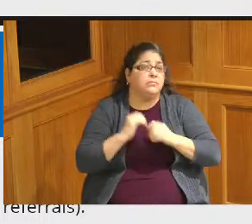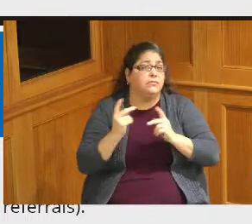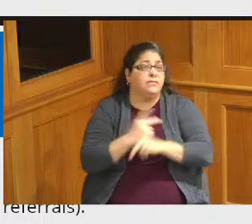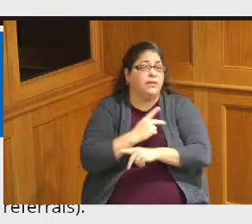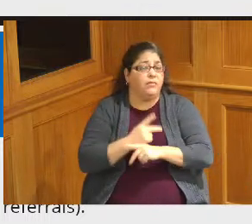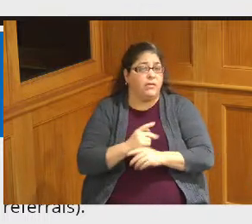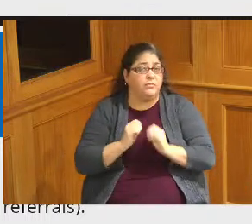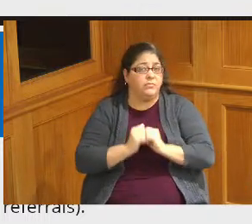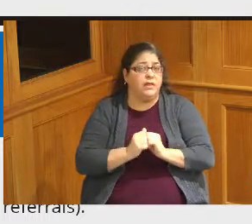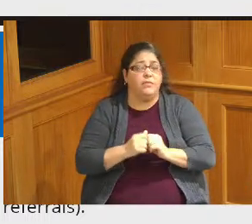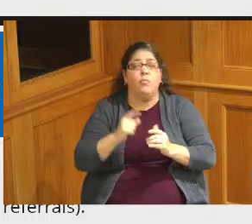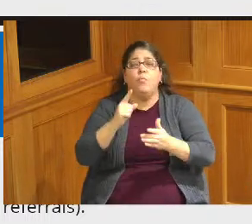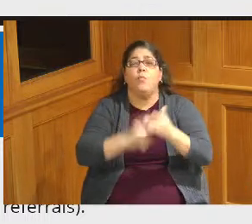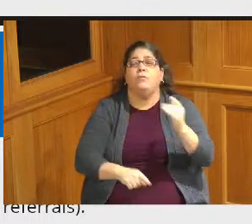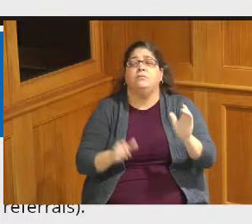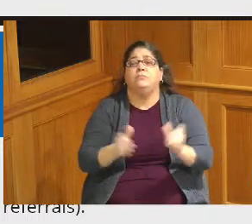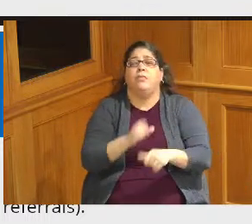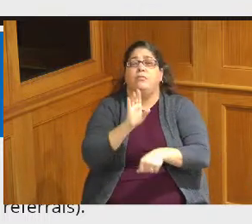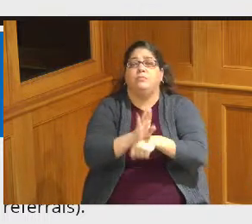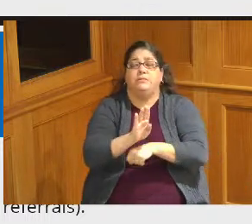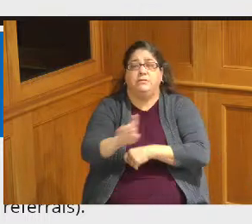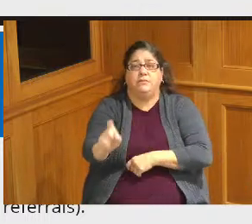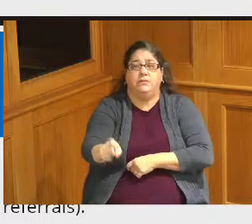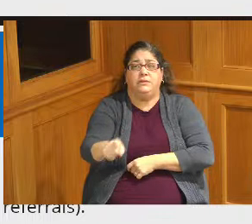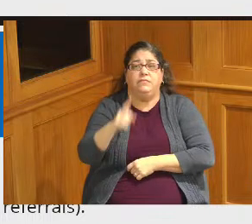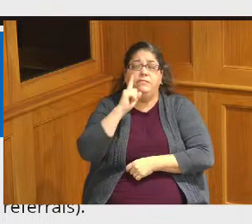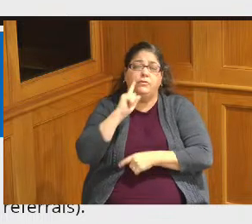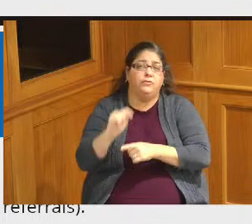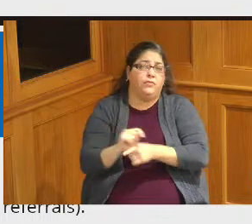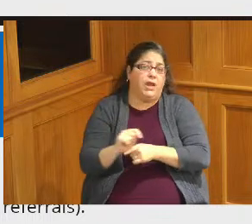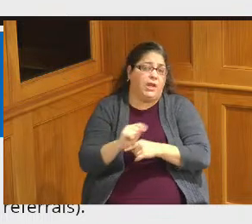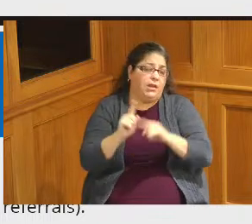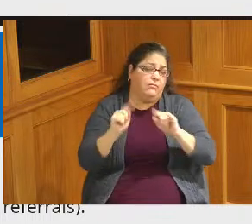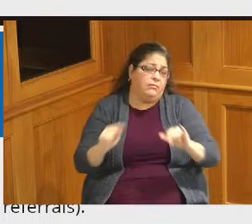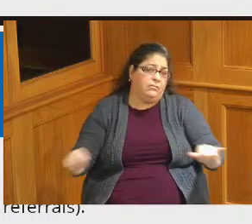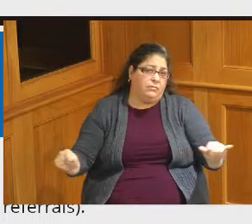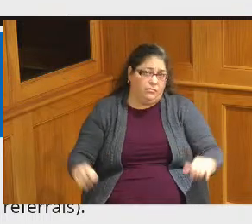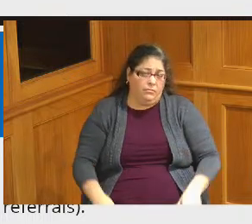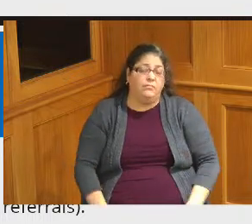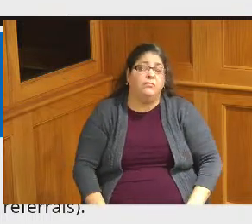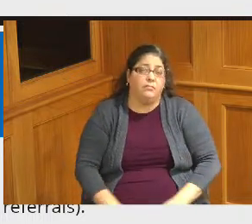out what these small businesses need in terms of training and so forth.